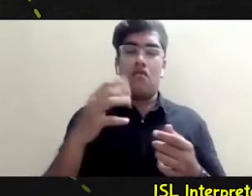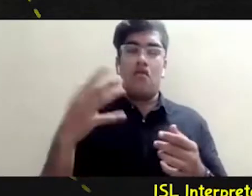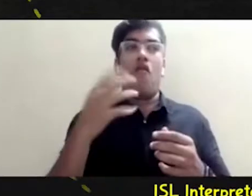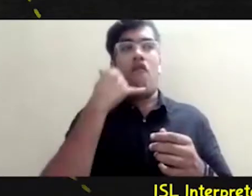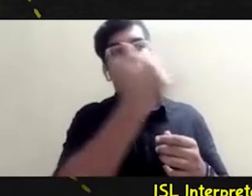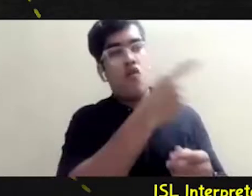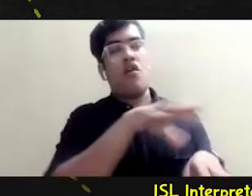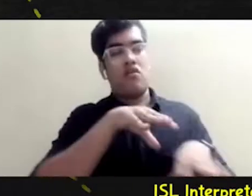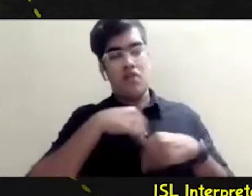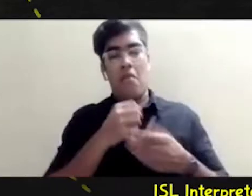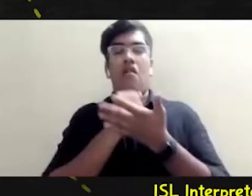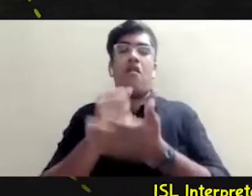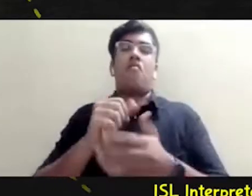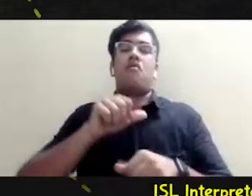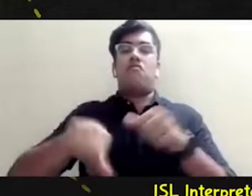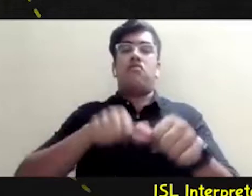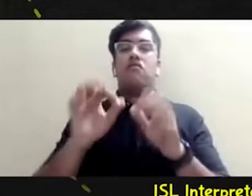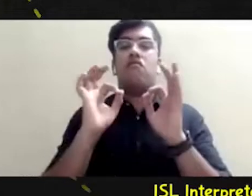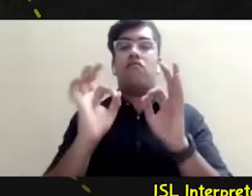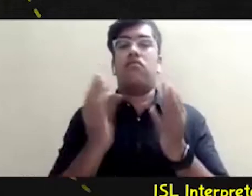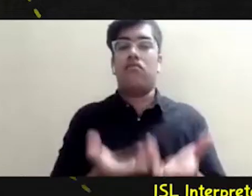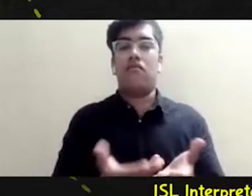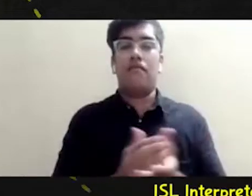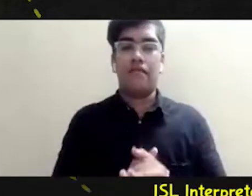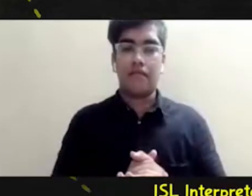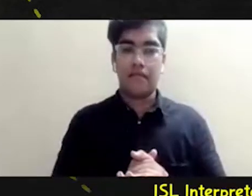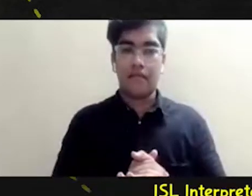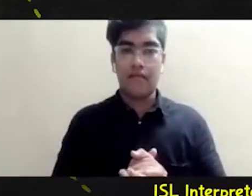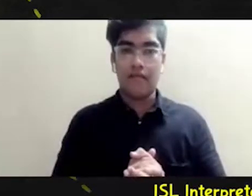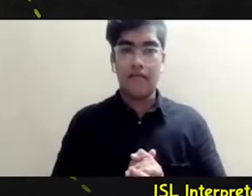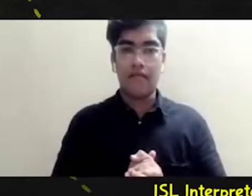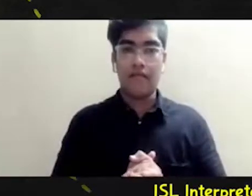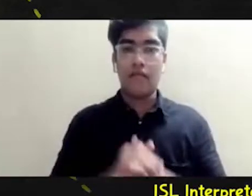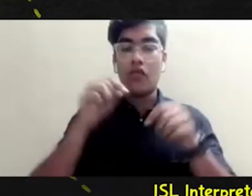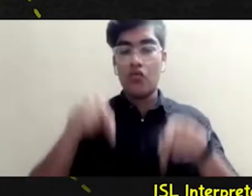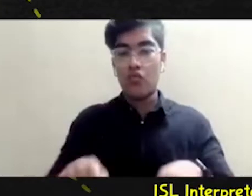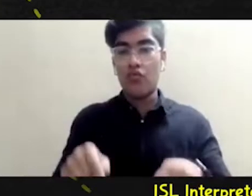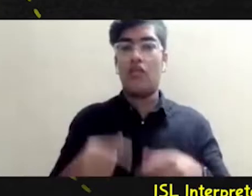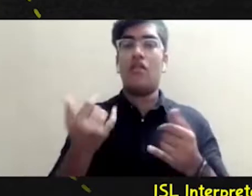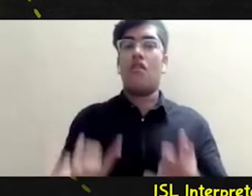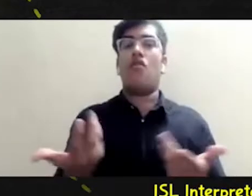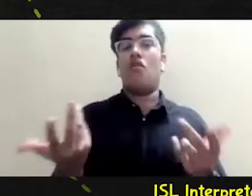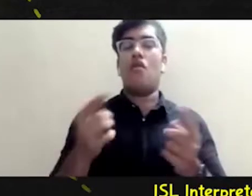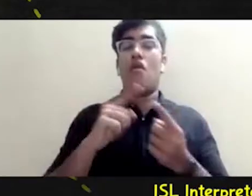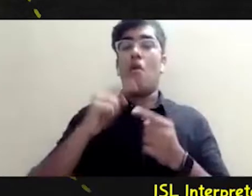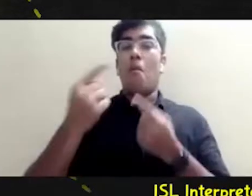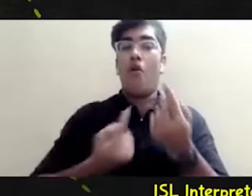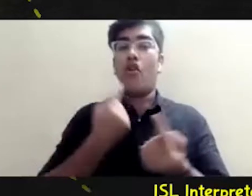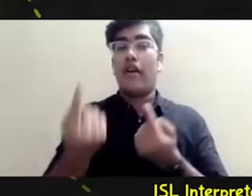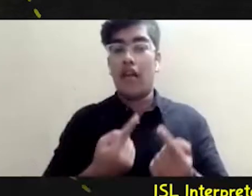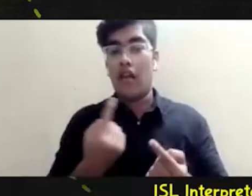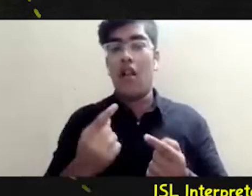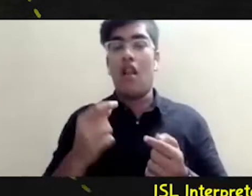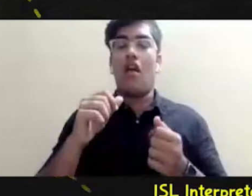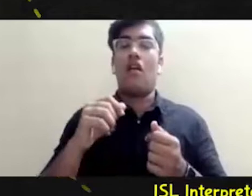ways exemplary of the idea that today, in a space of political accountability, those